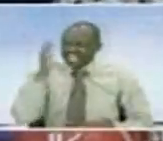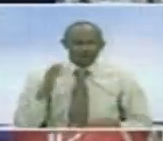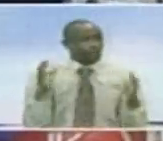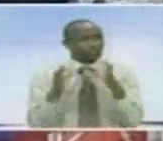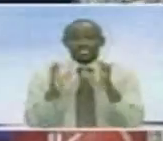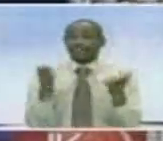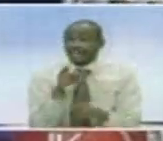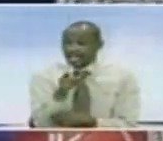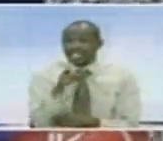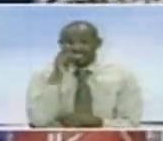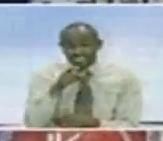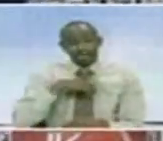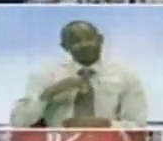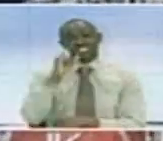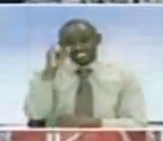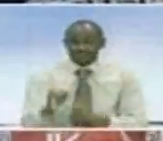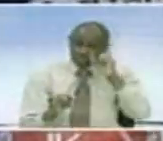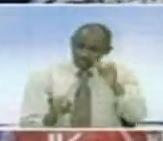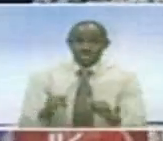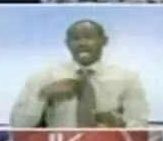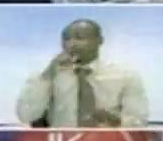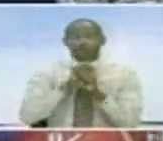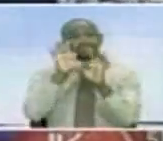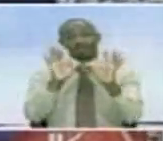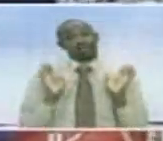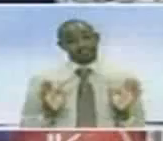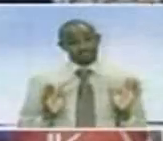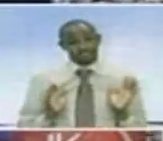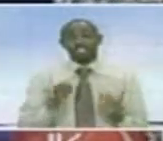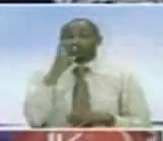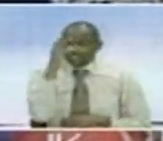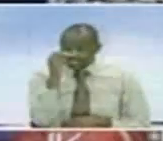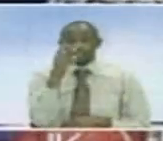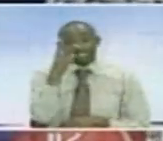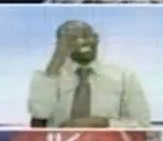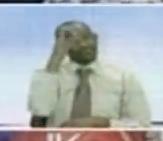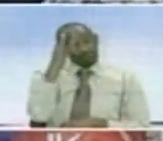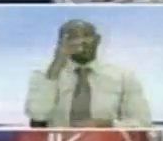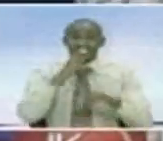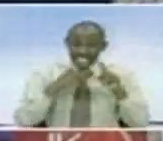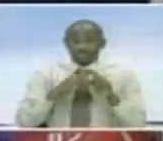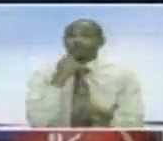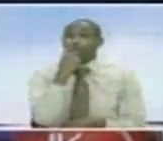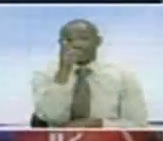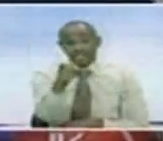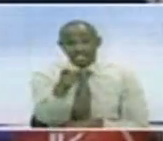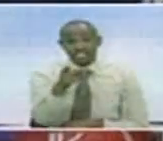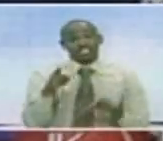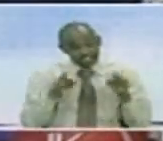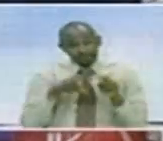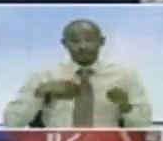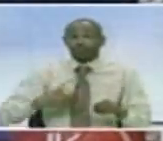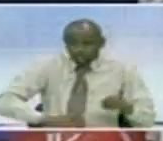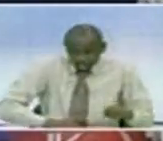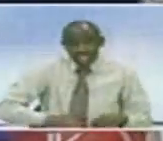affair. It's about individuals and their cronies. Even in the 24 years of the Moi rule, there were still starving people